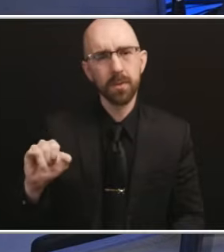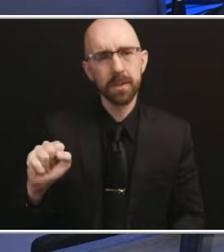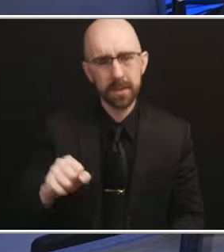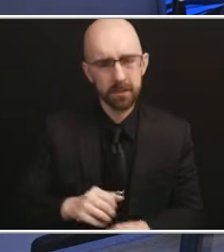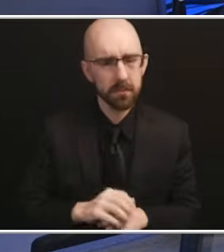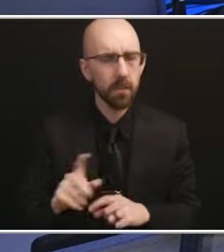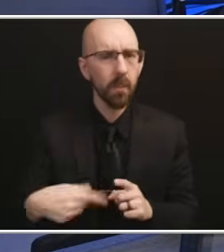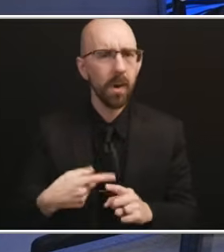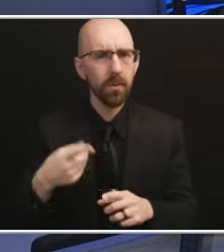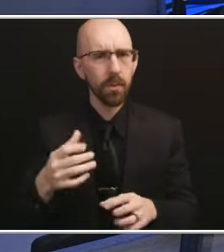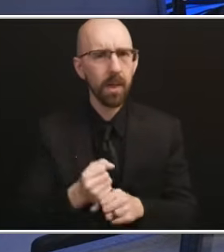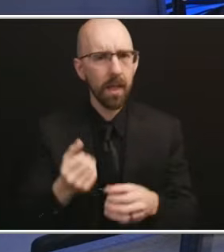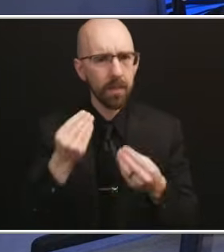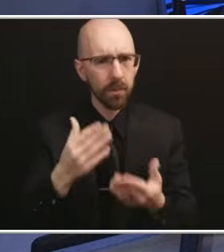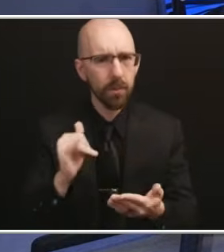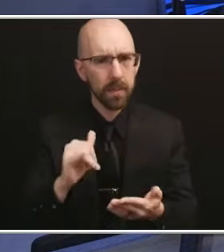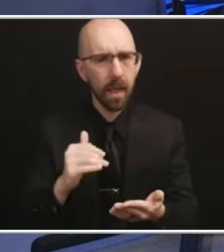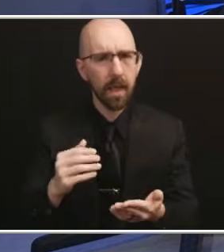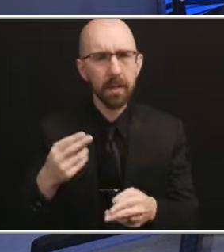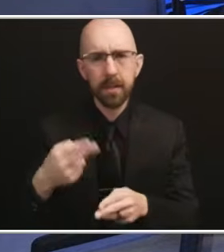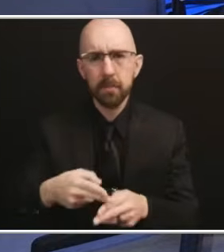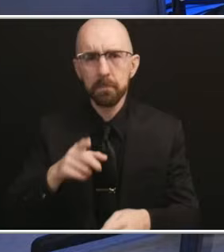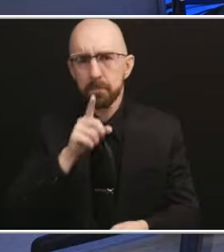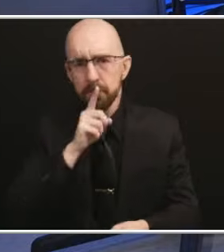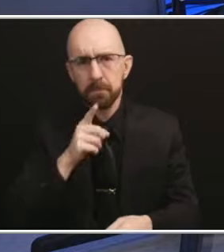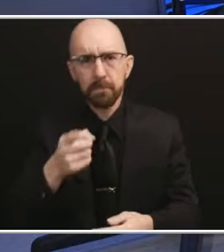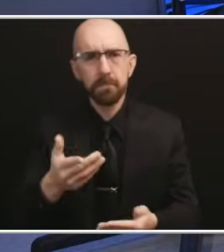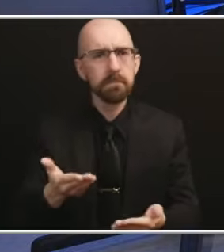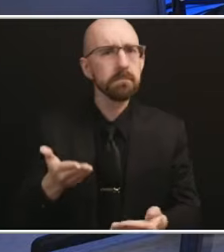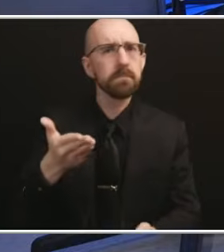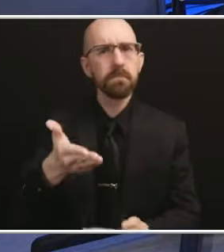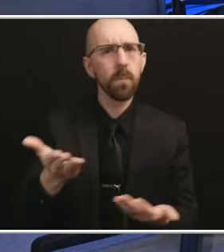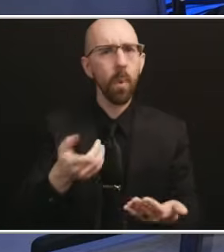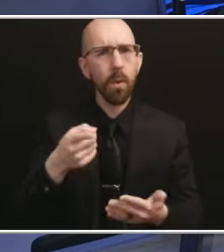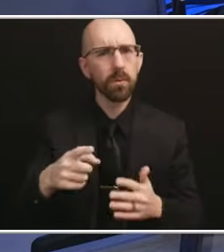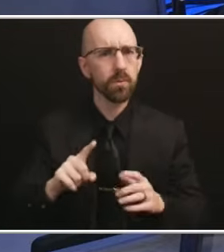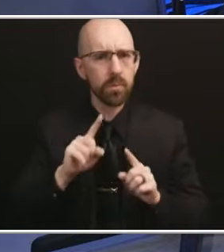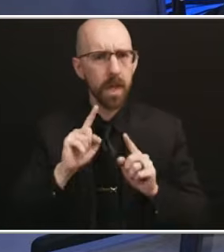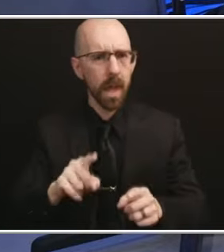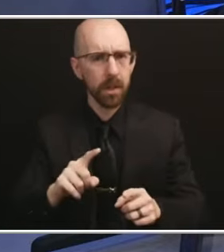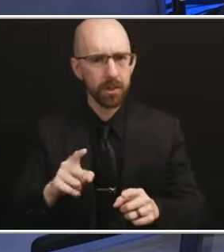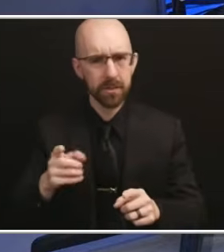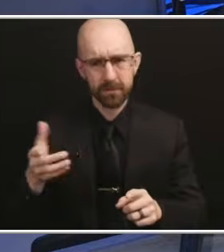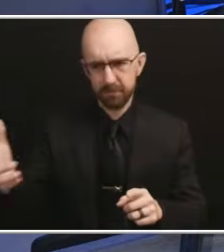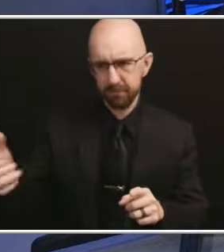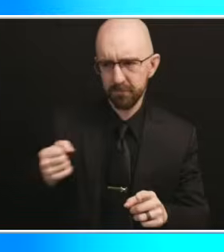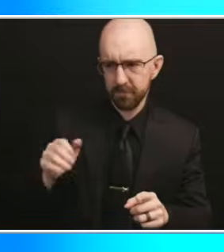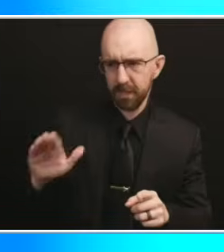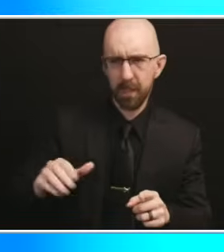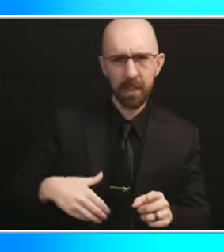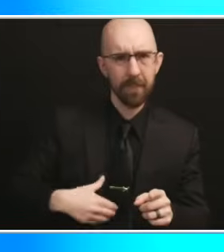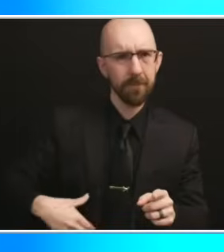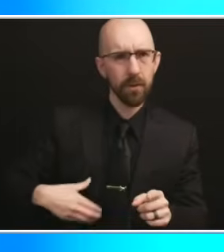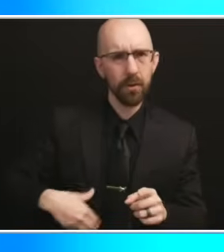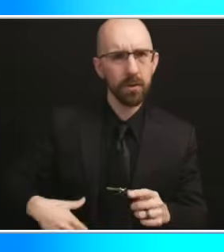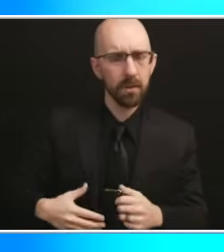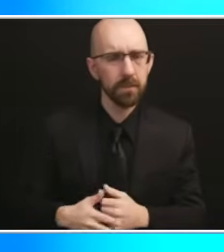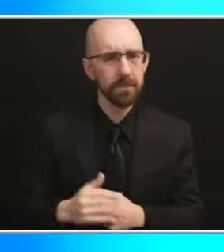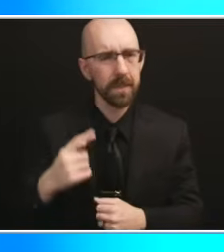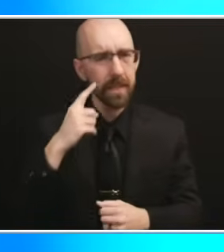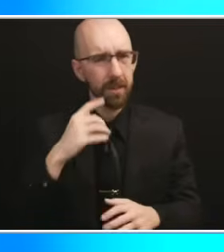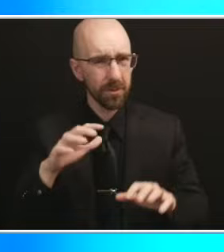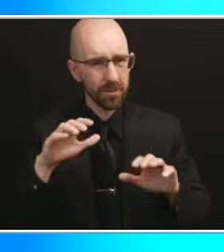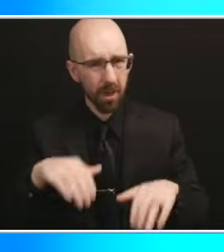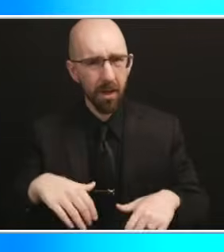donor had stepped forward, what was your initial reaction to receiving part of someone else's liver? I think shock,